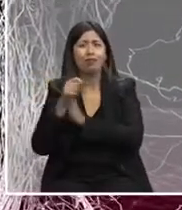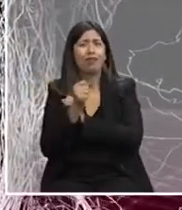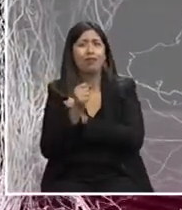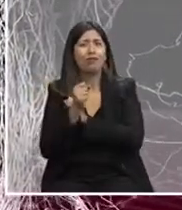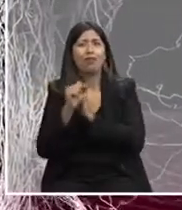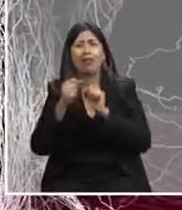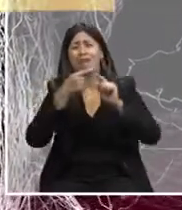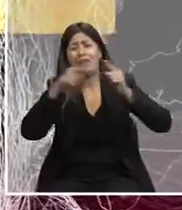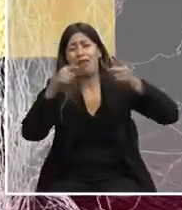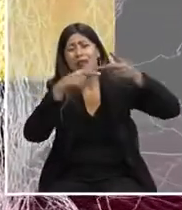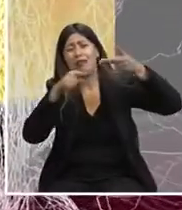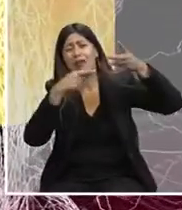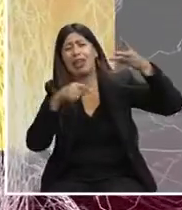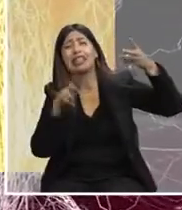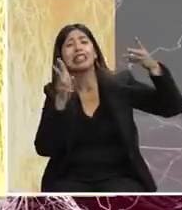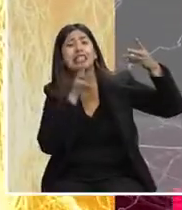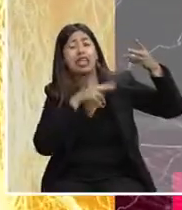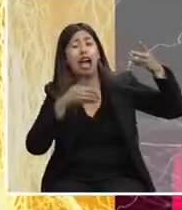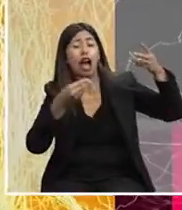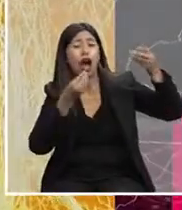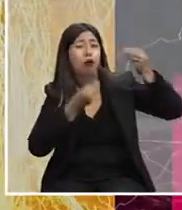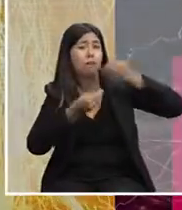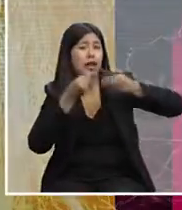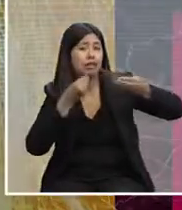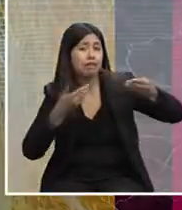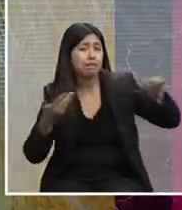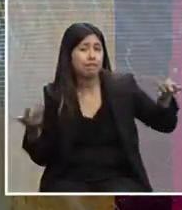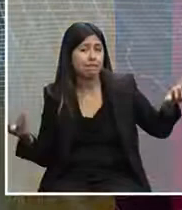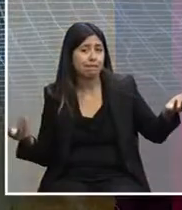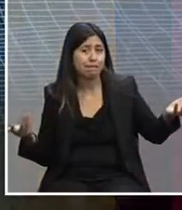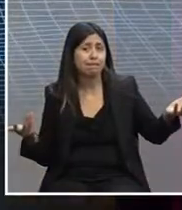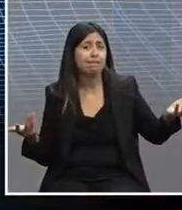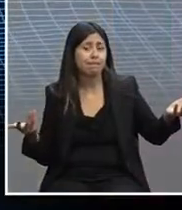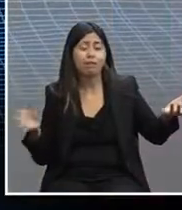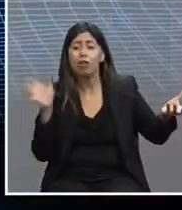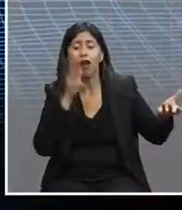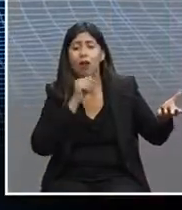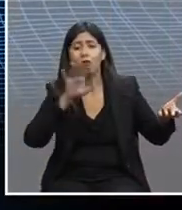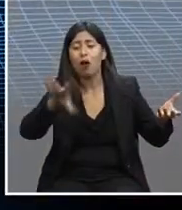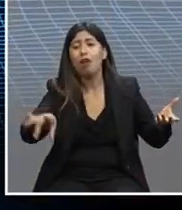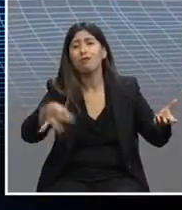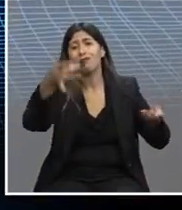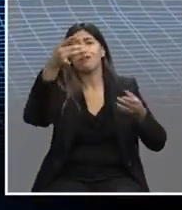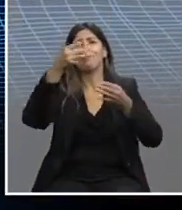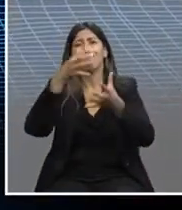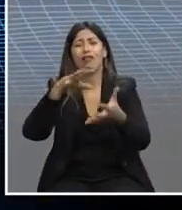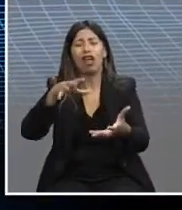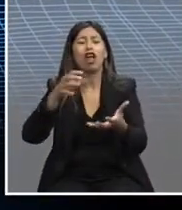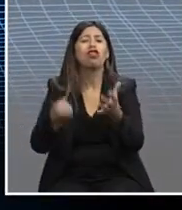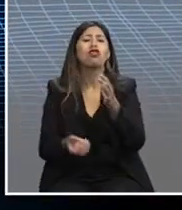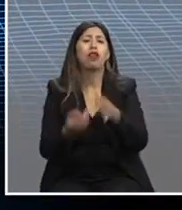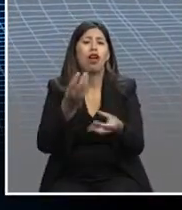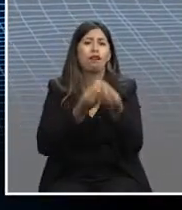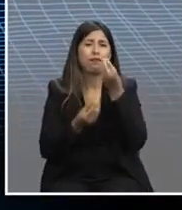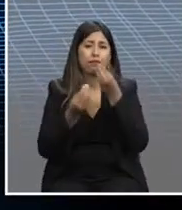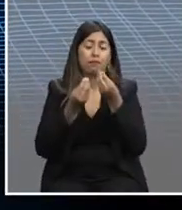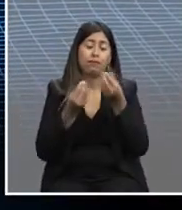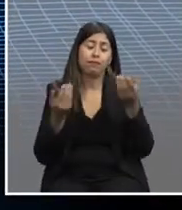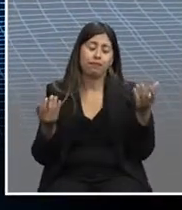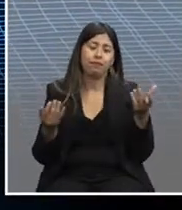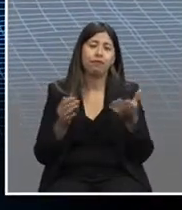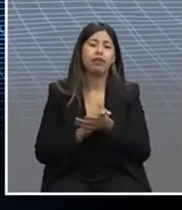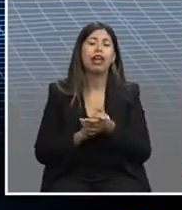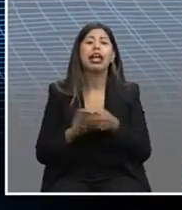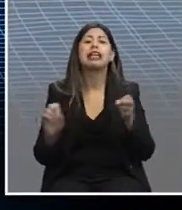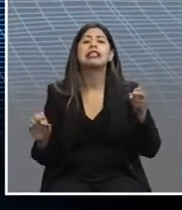ancestors. The second behavior necessary for survival was to pass on one's genes. For this reason,